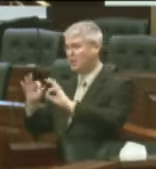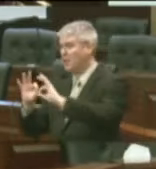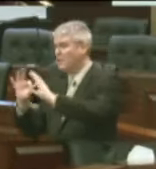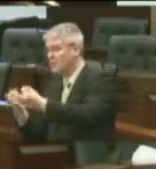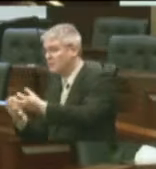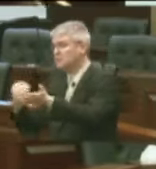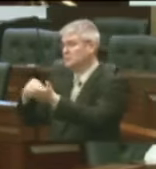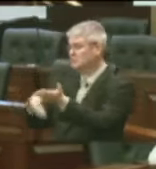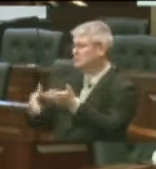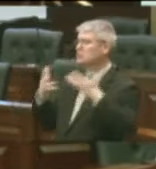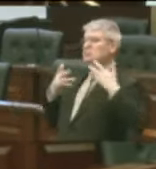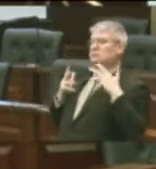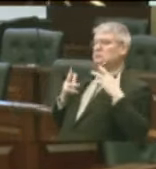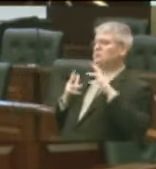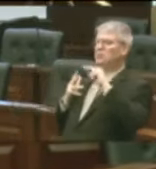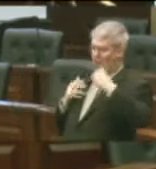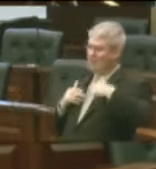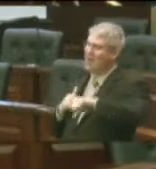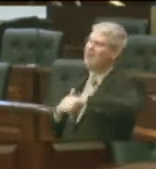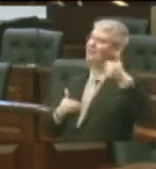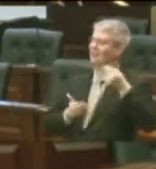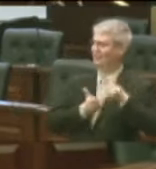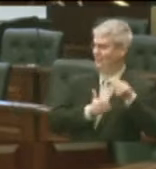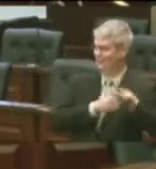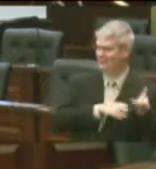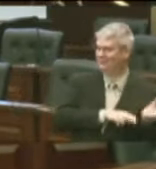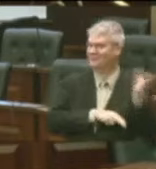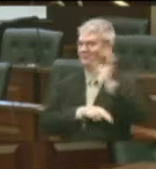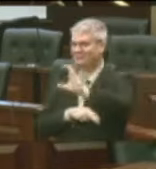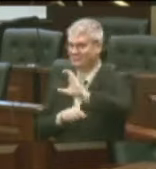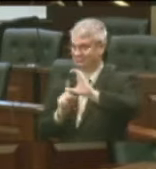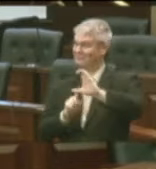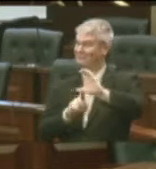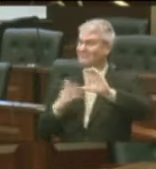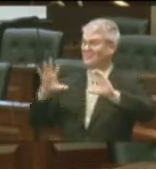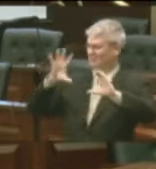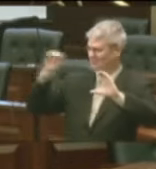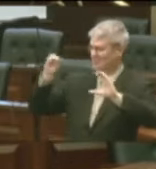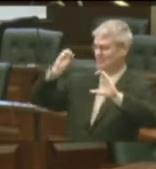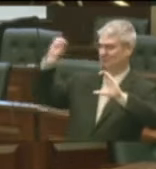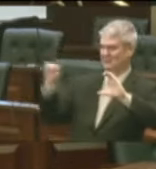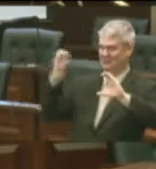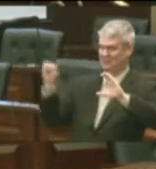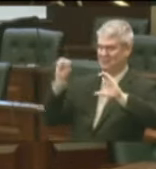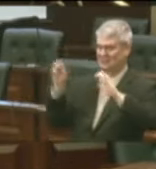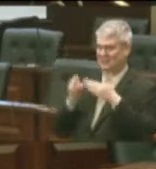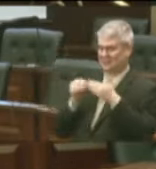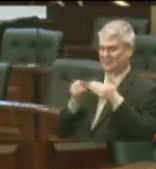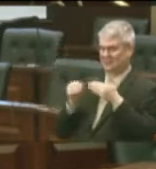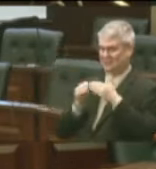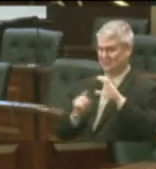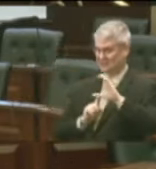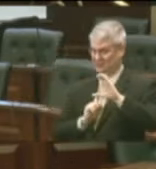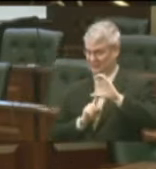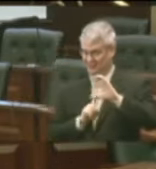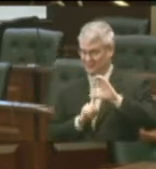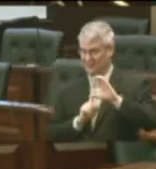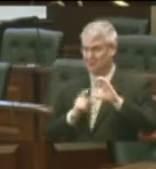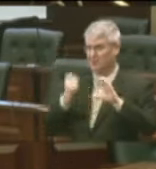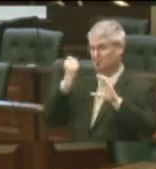we're making $50 million available to Idaho families as part of our new Strong Families, Strong